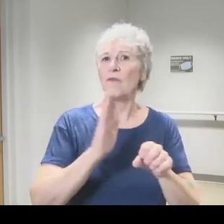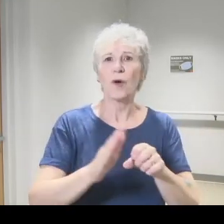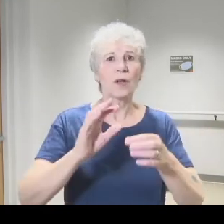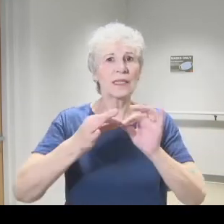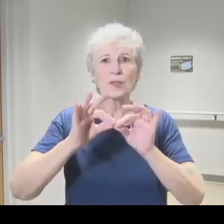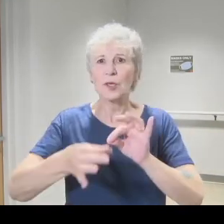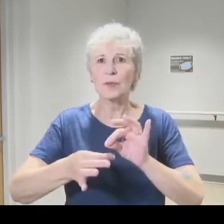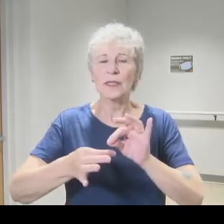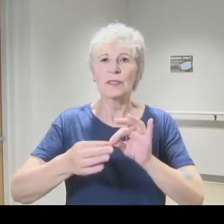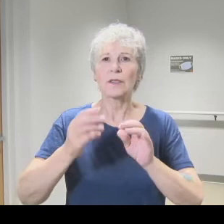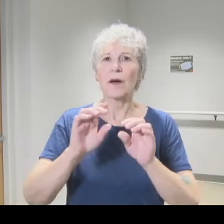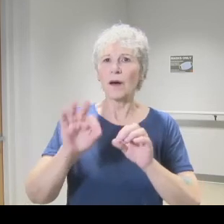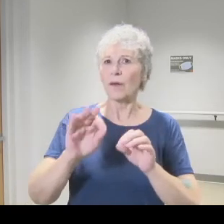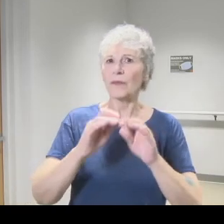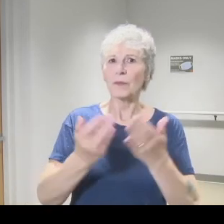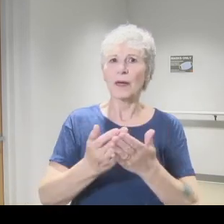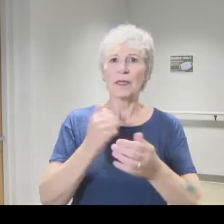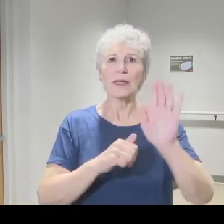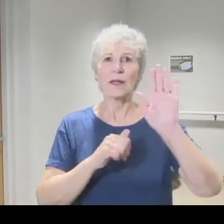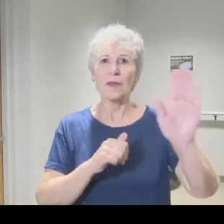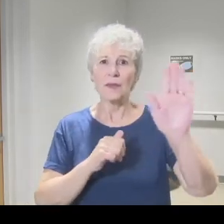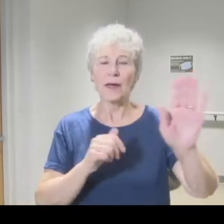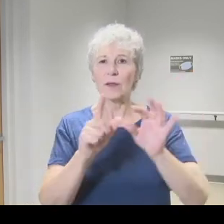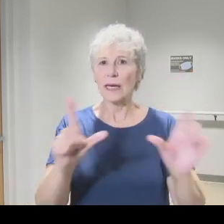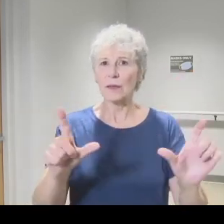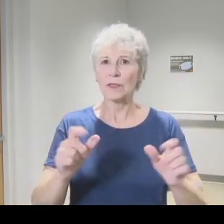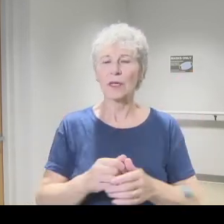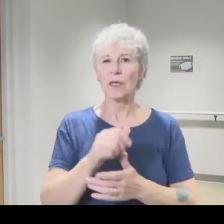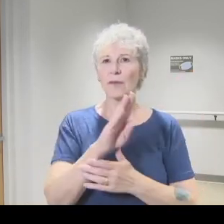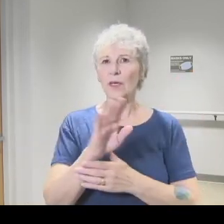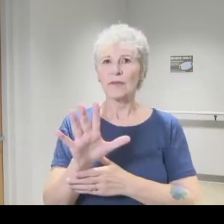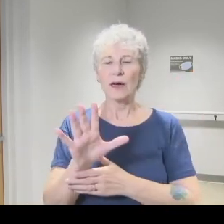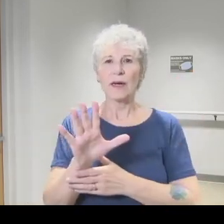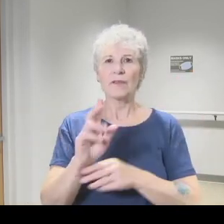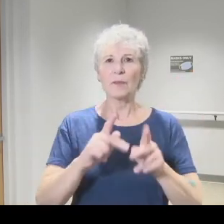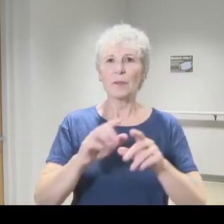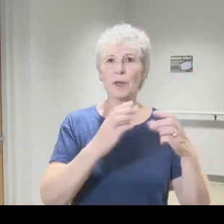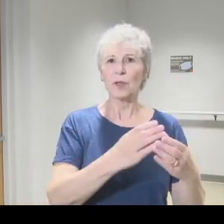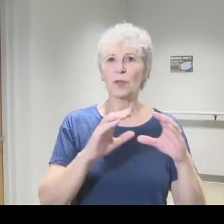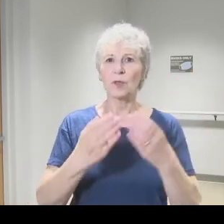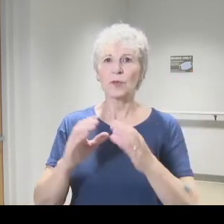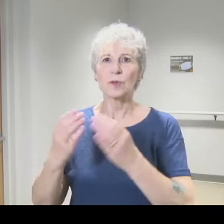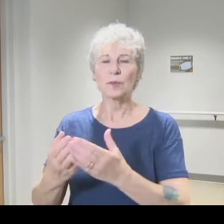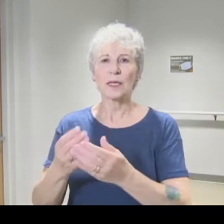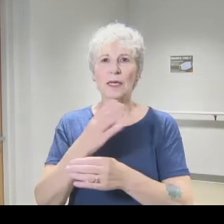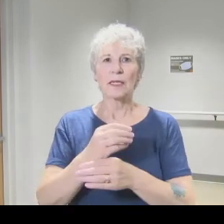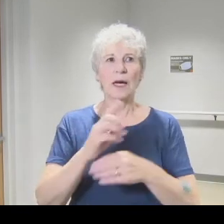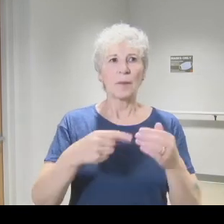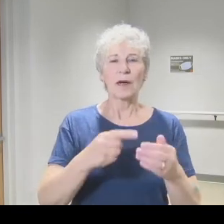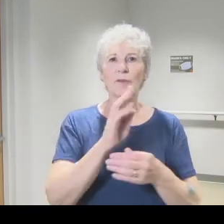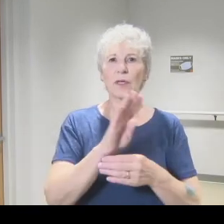in their language. There's about 45 people groups to a page and about 44 pages on